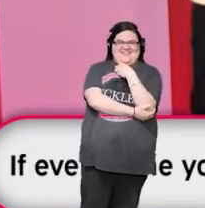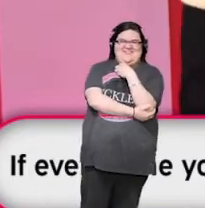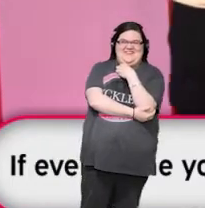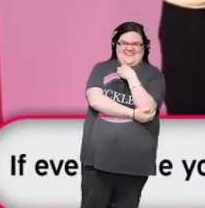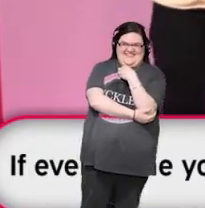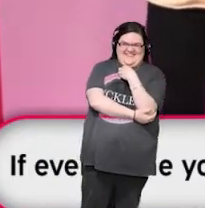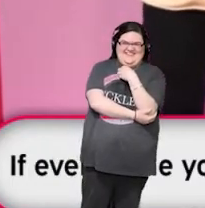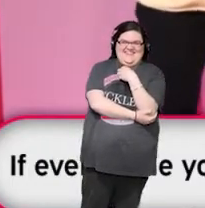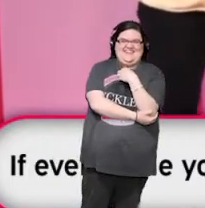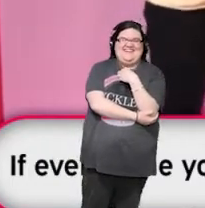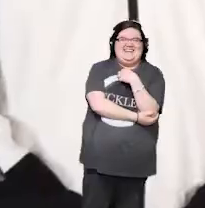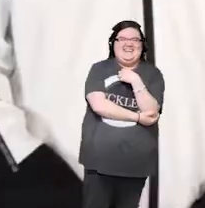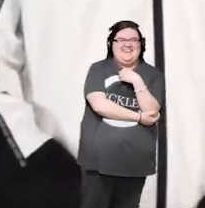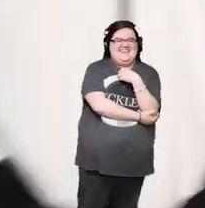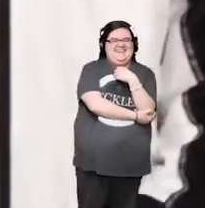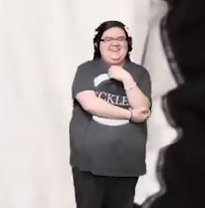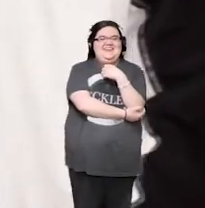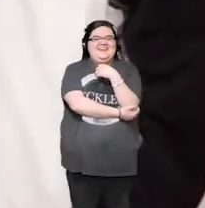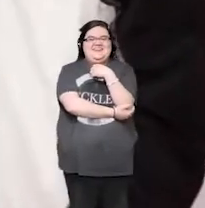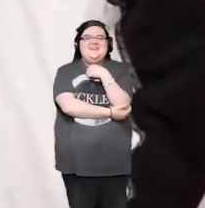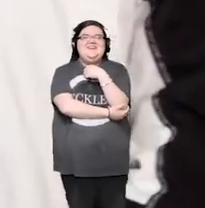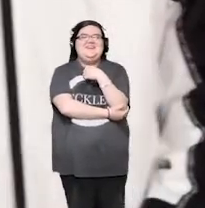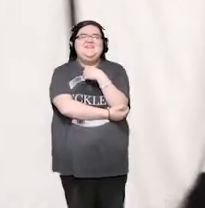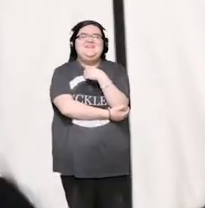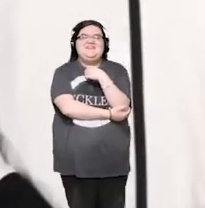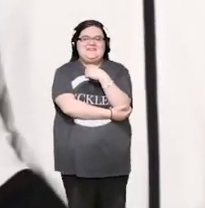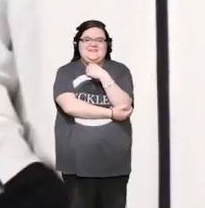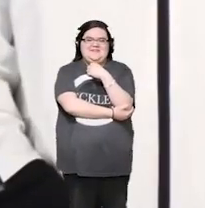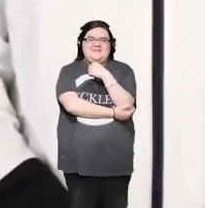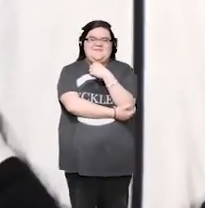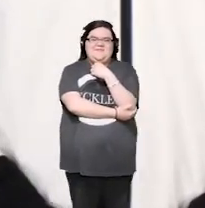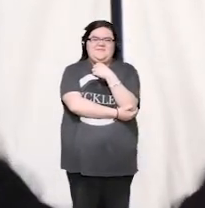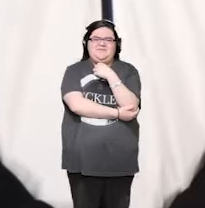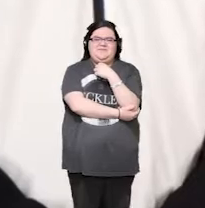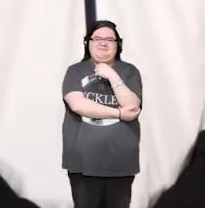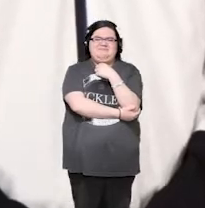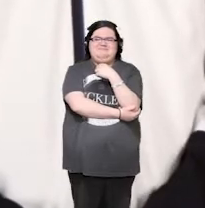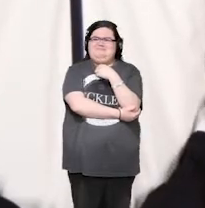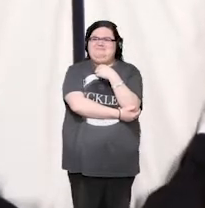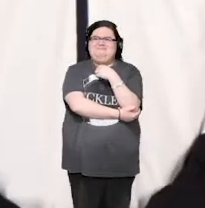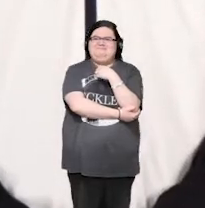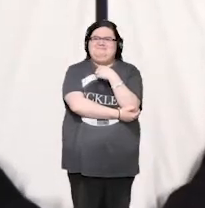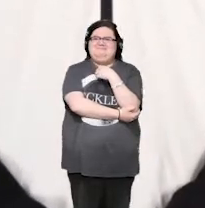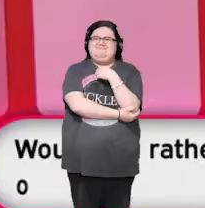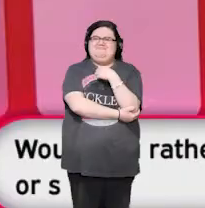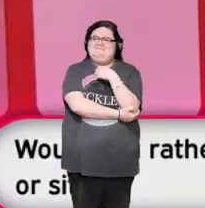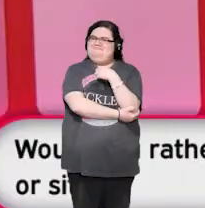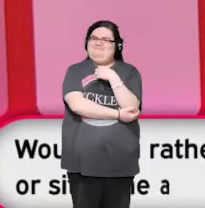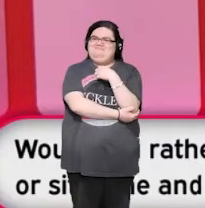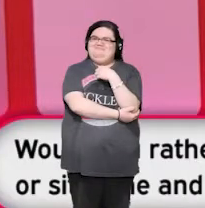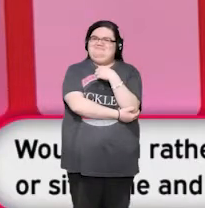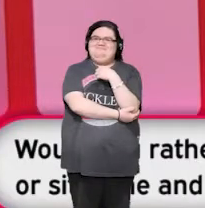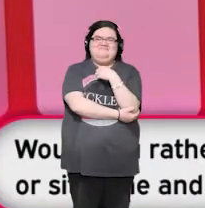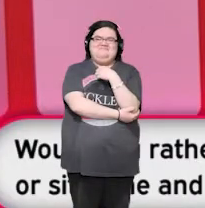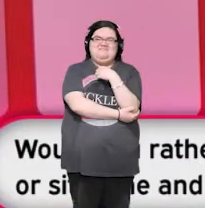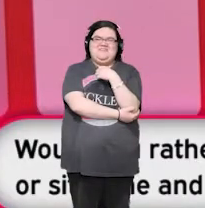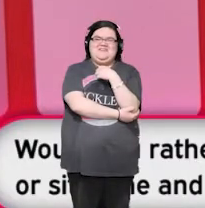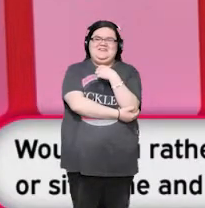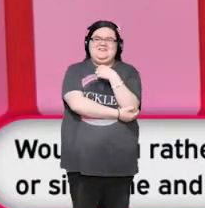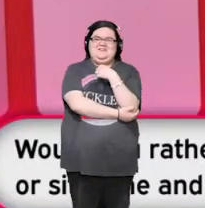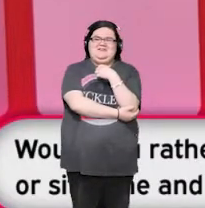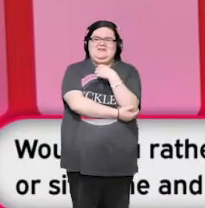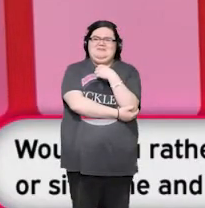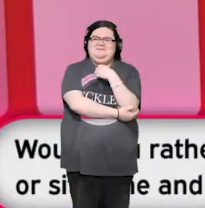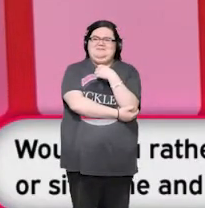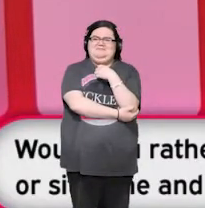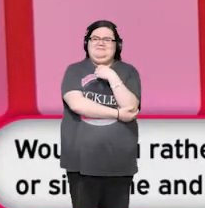JJ man, come on. Would you rather sit down with your parents and watch every sexual encounter you've ever had, or sit alone and watch your parents' sex